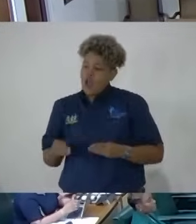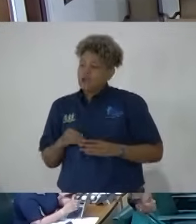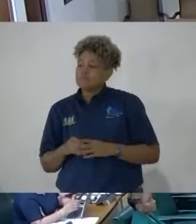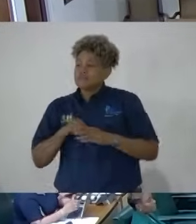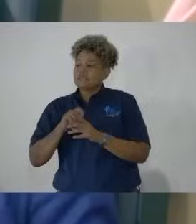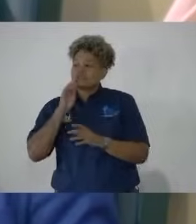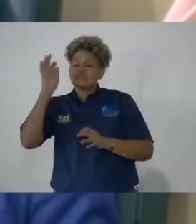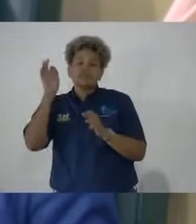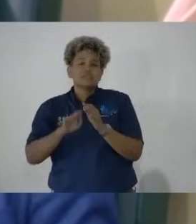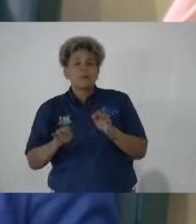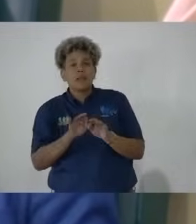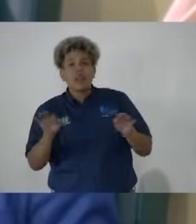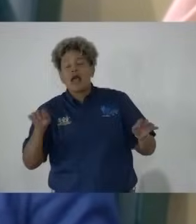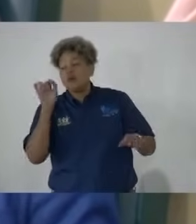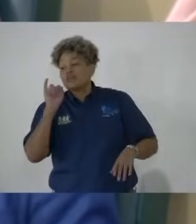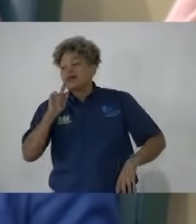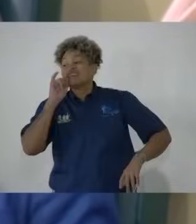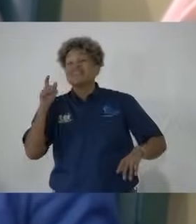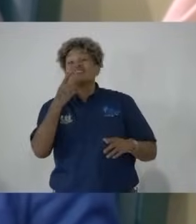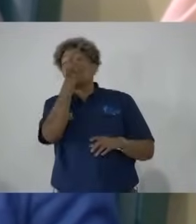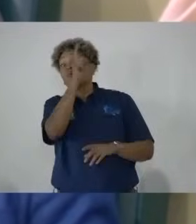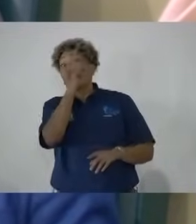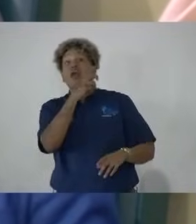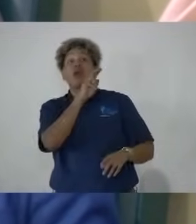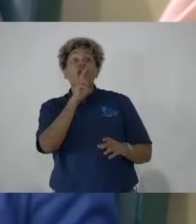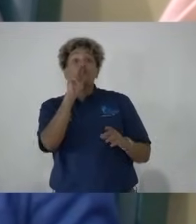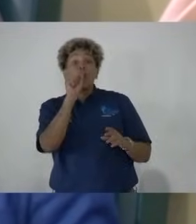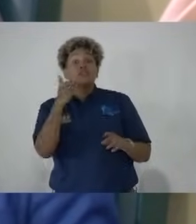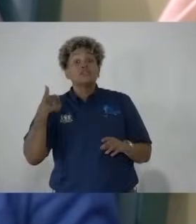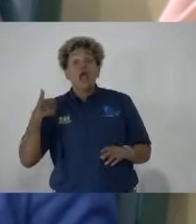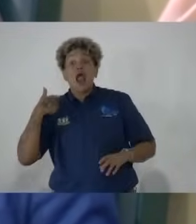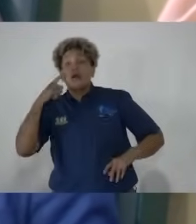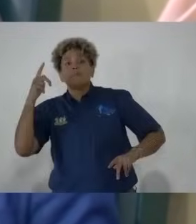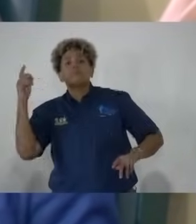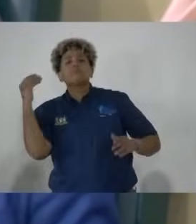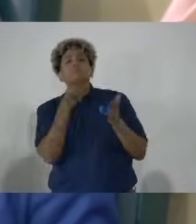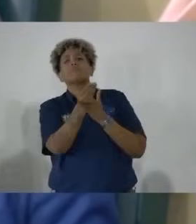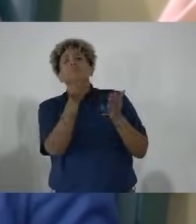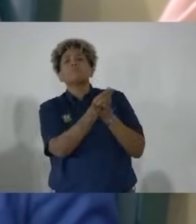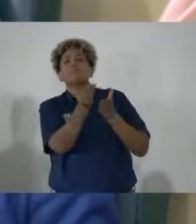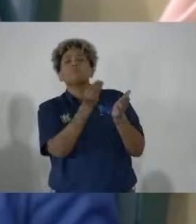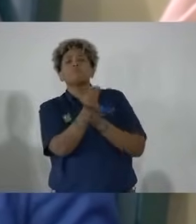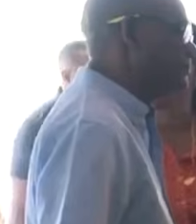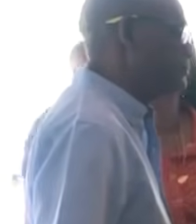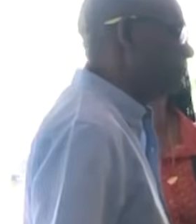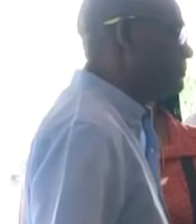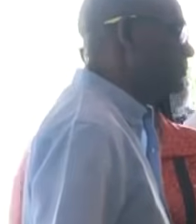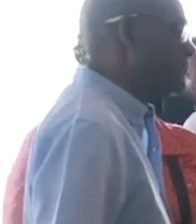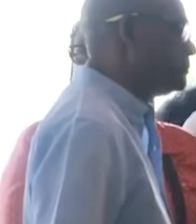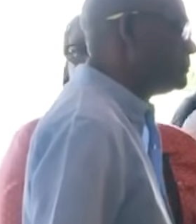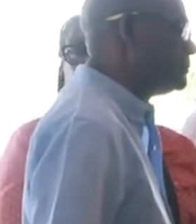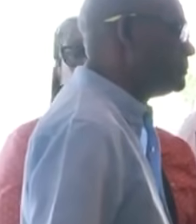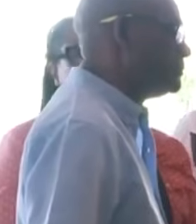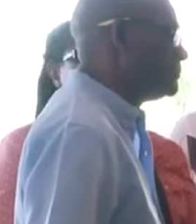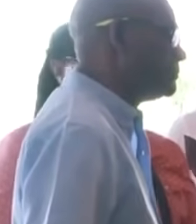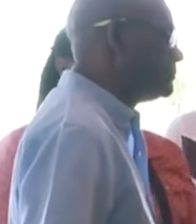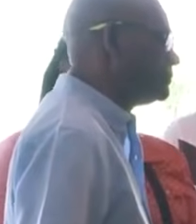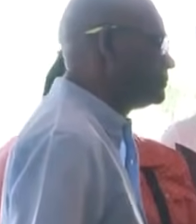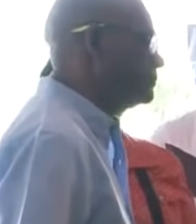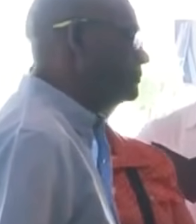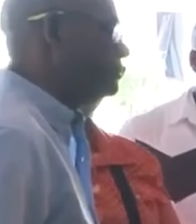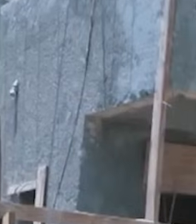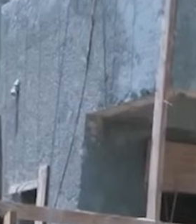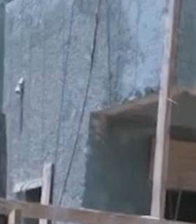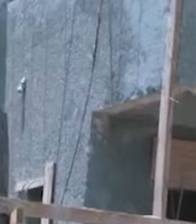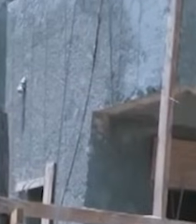debate as National Security Minister, Dr. Chang said for the first time in Jamaica's history, police stations are being